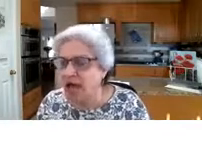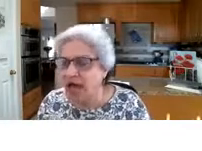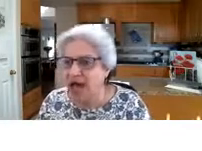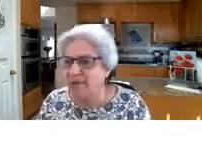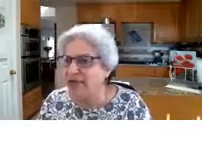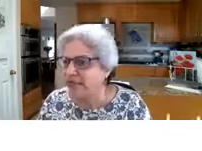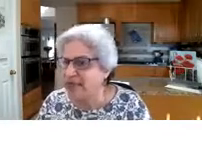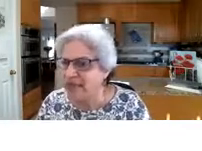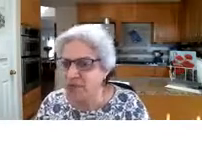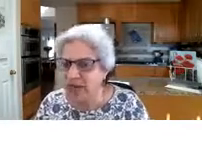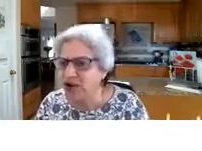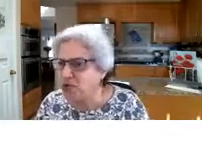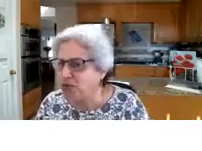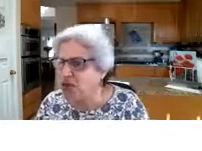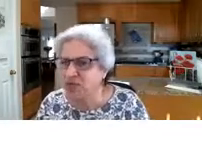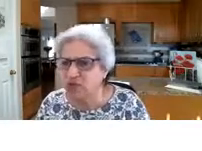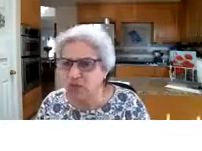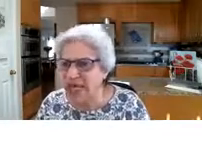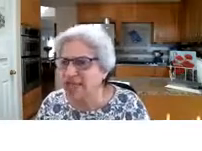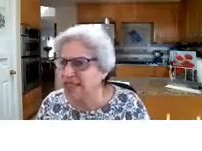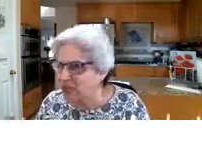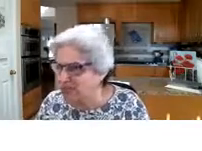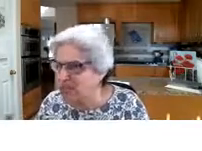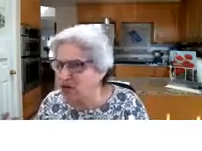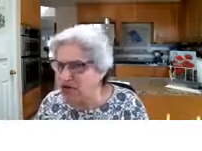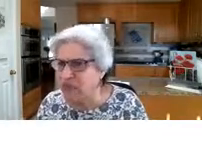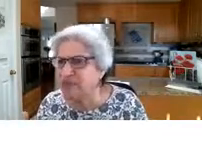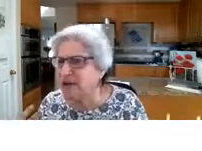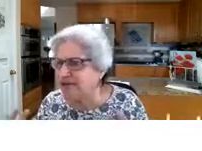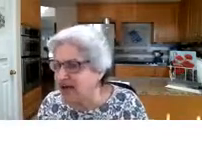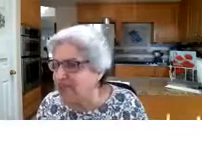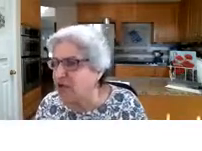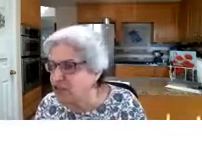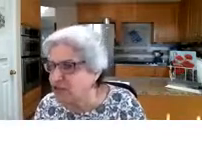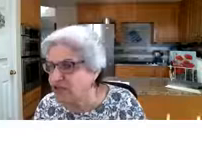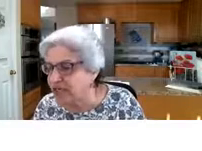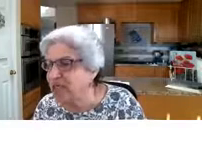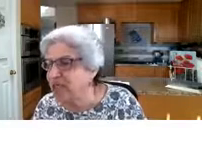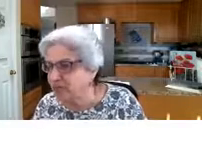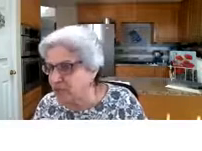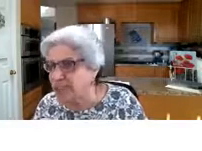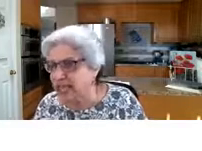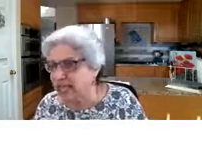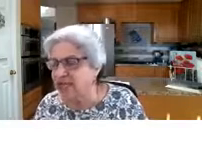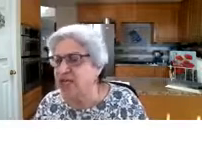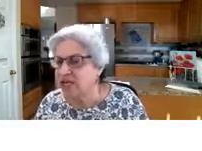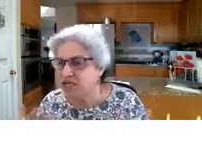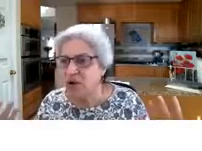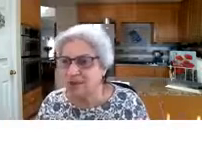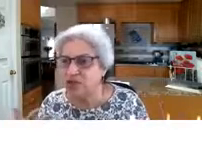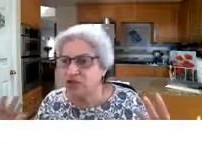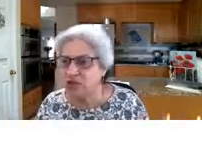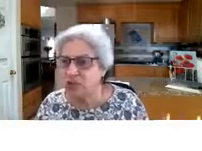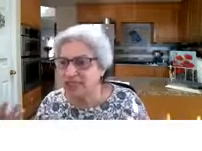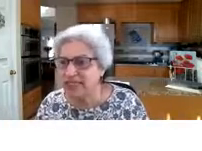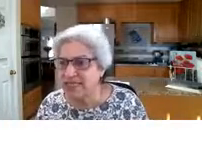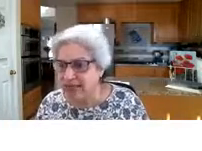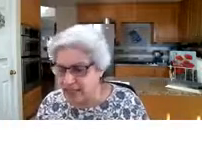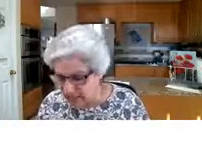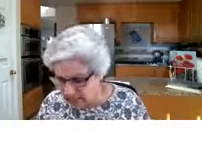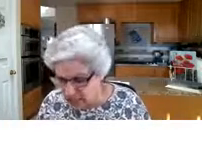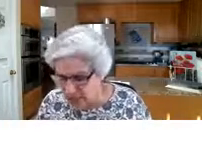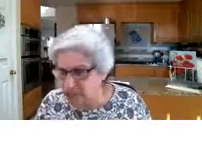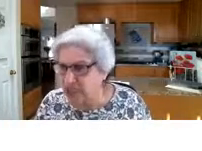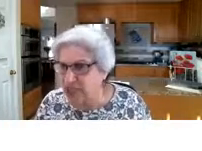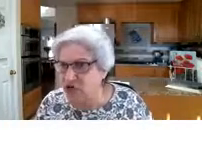grow. I think that what I heard was over the weekend, they were starting with about 500 per day. So I'm sure that we'll see